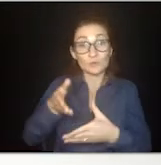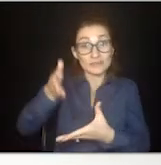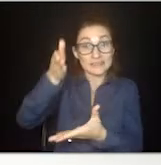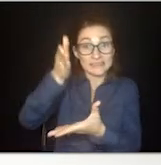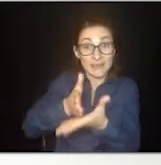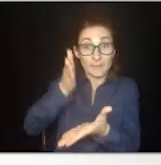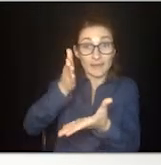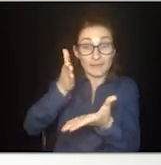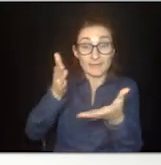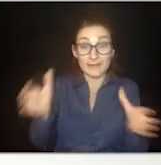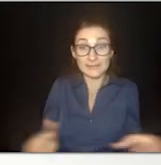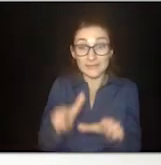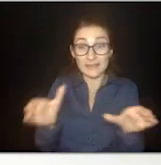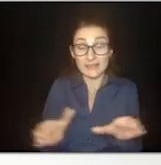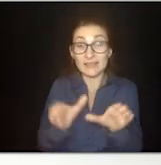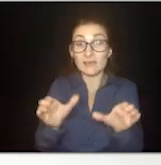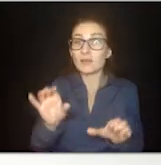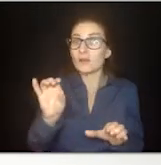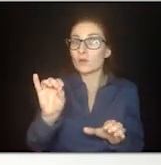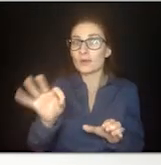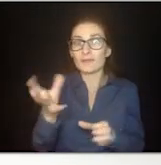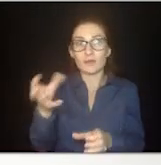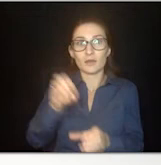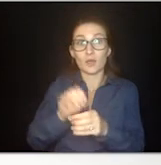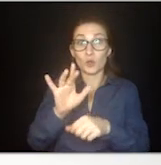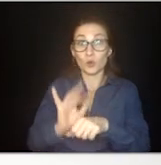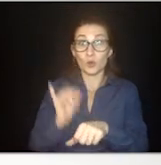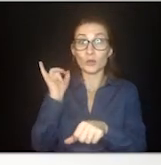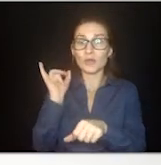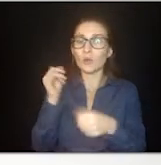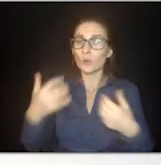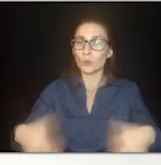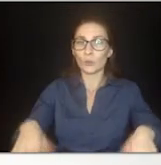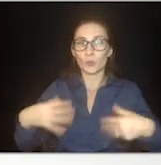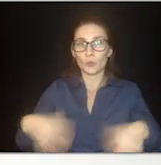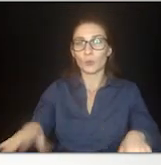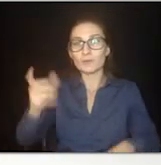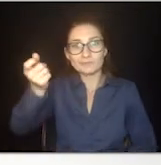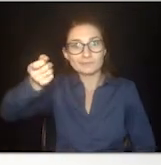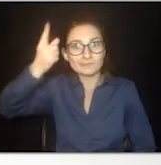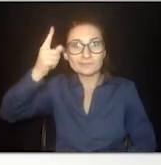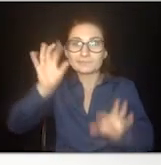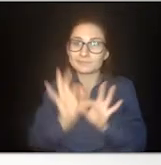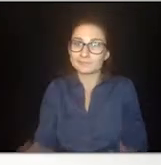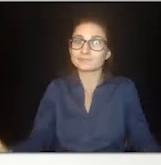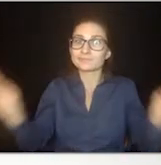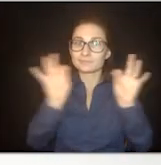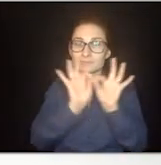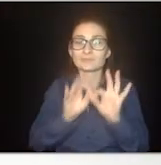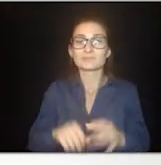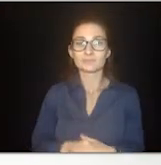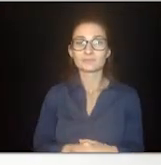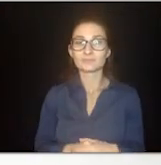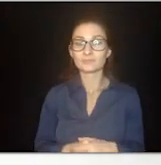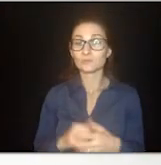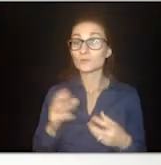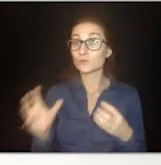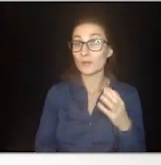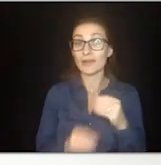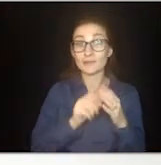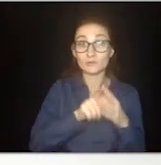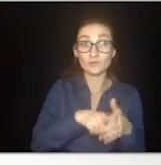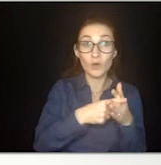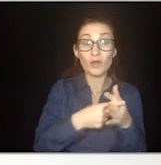preferred activity. So if they build those in early, then they understand that. You add a start box, you add the sign